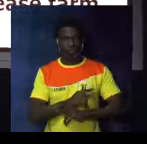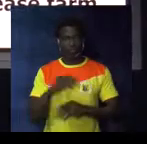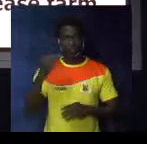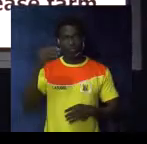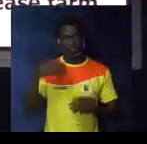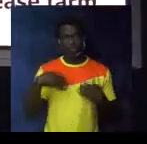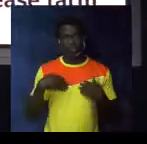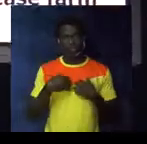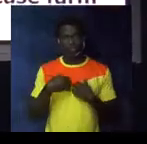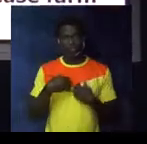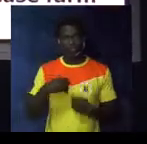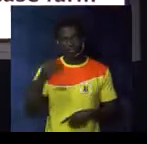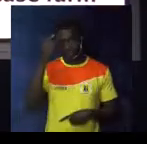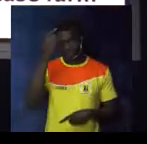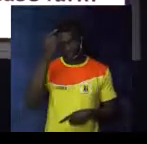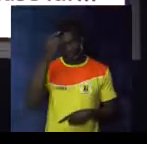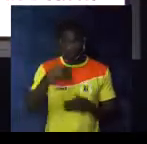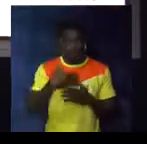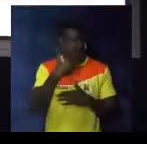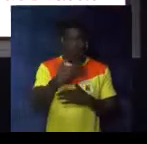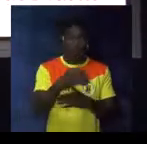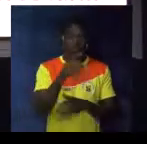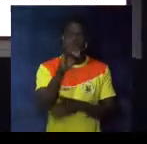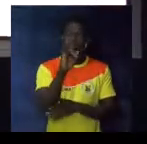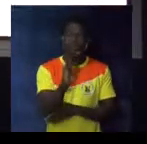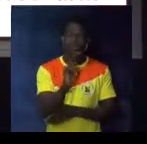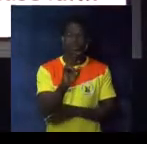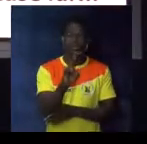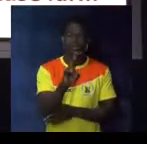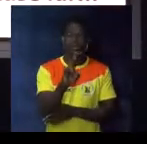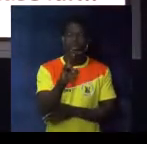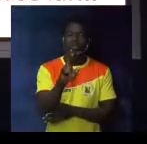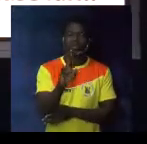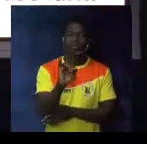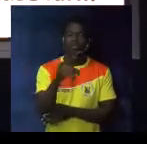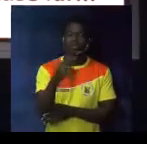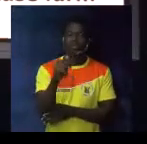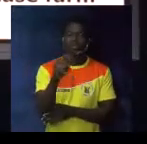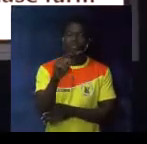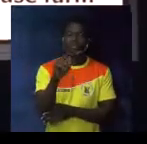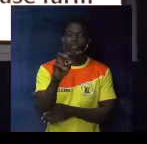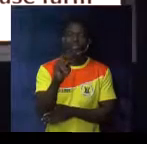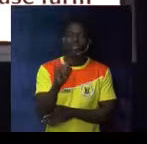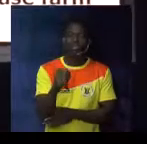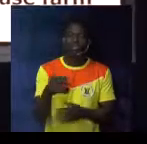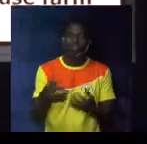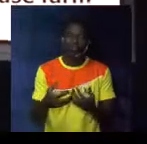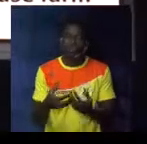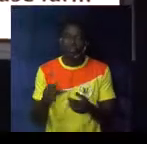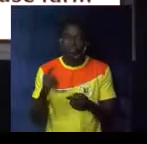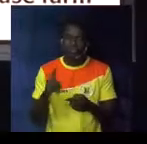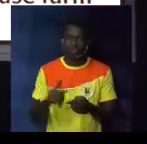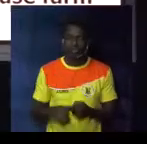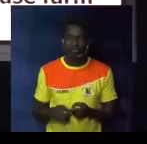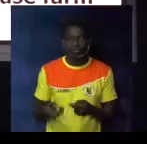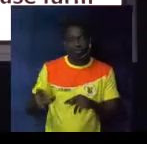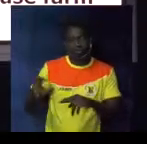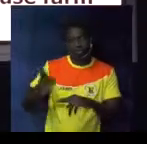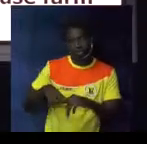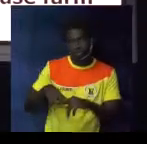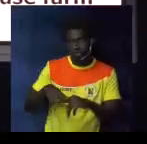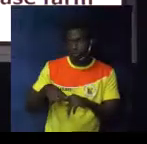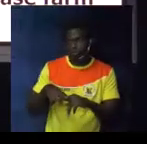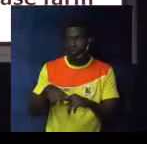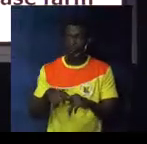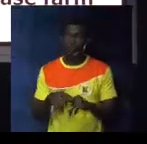certain animal diseases. Next is the use of irrigation facilities, prevent drought and increase